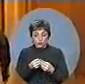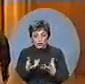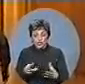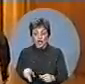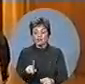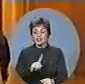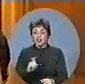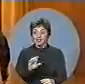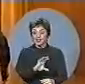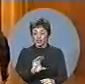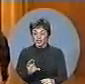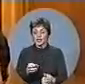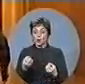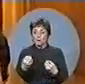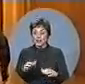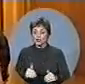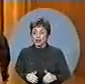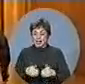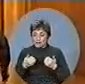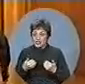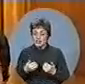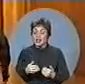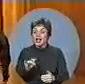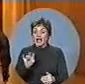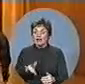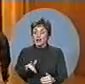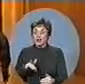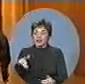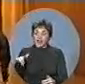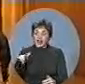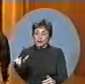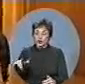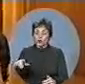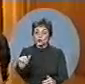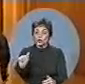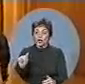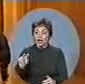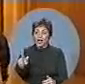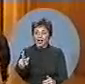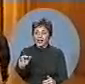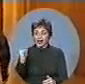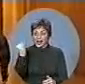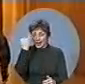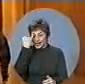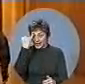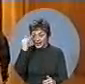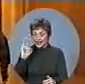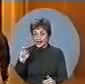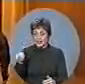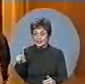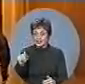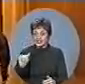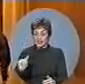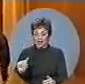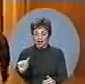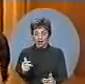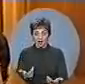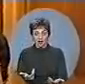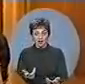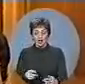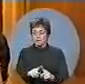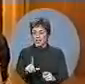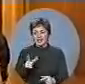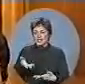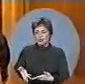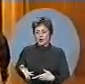provisions not be extended. The question is not the issue that the Liberals are trying to divert us to today. The question is, why will the